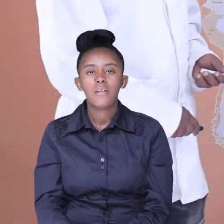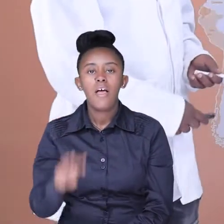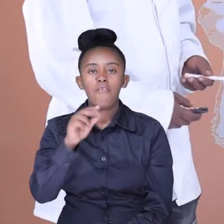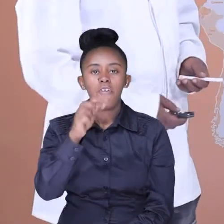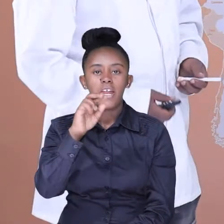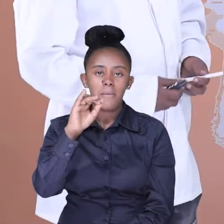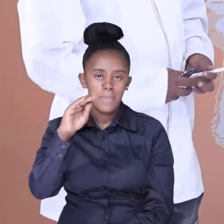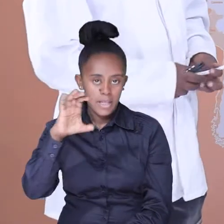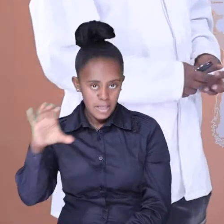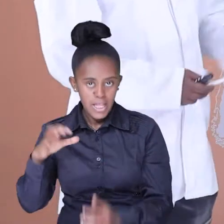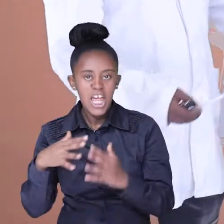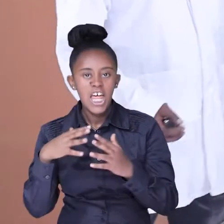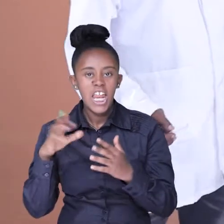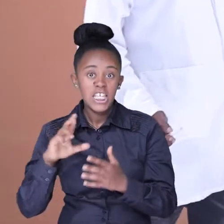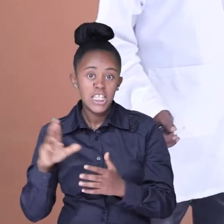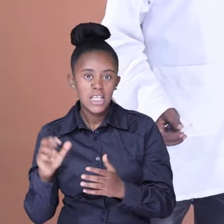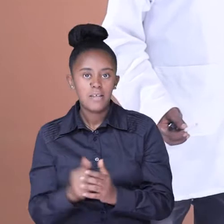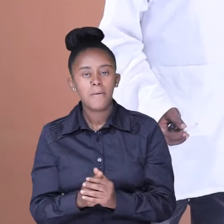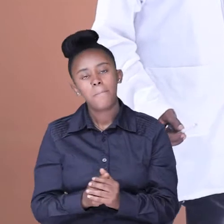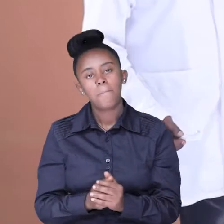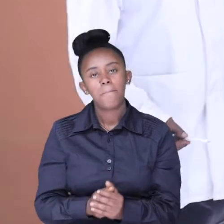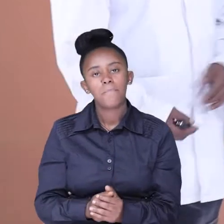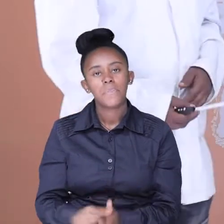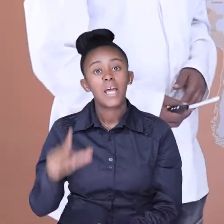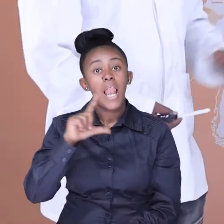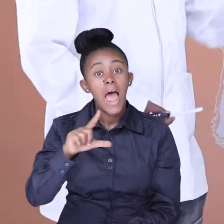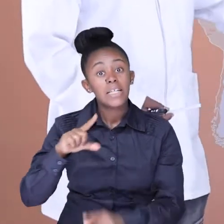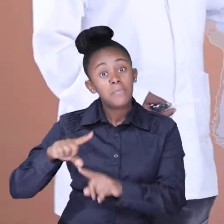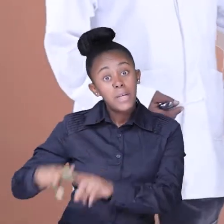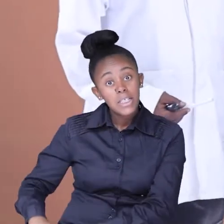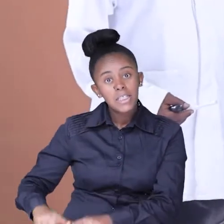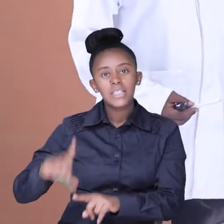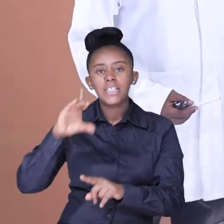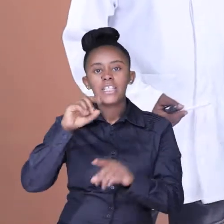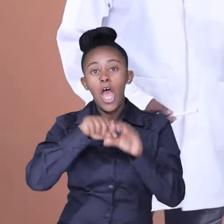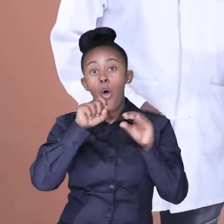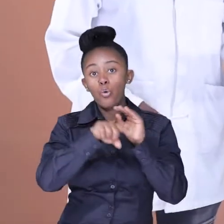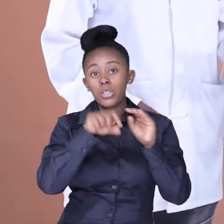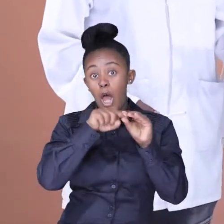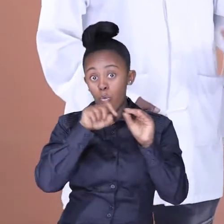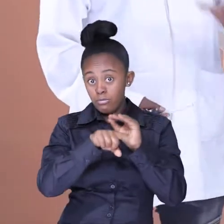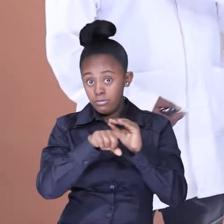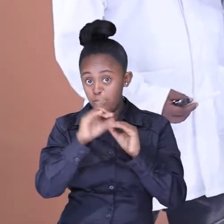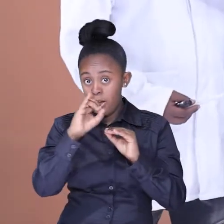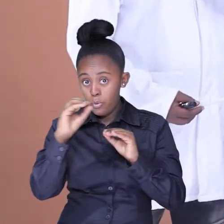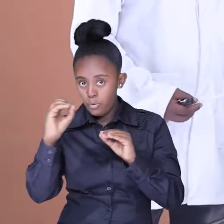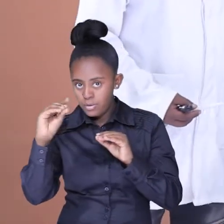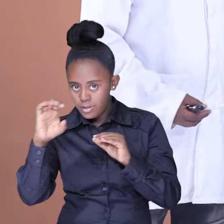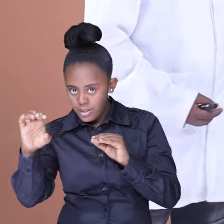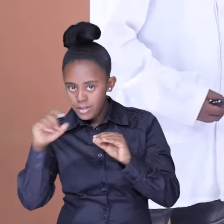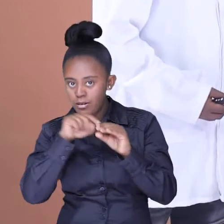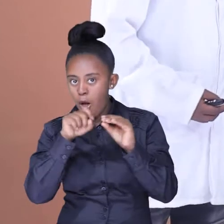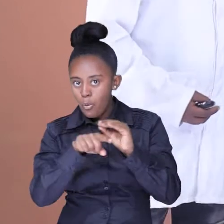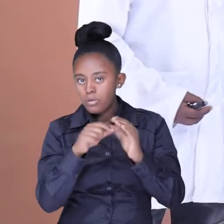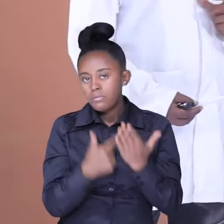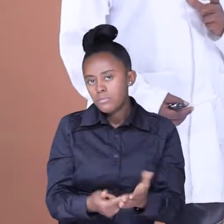variable resistance. And light dependent diode, it depends on light to give a light. When there is no light,